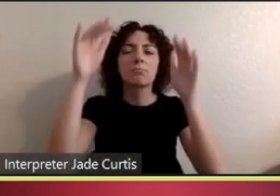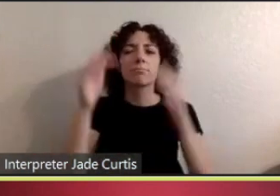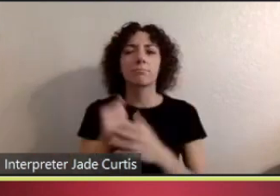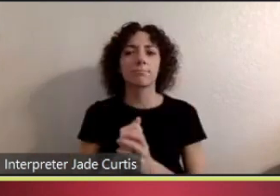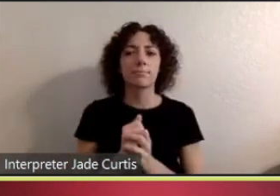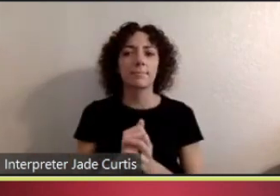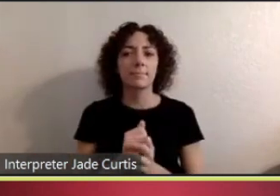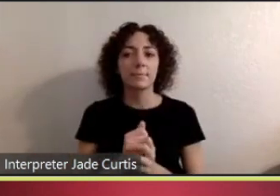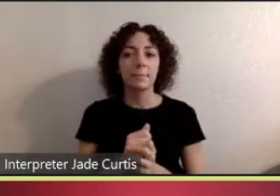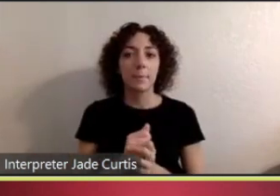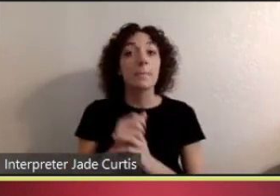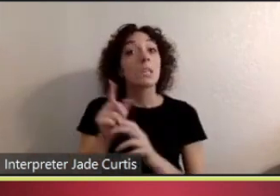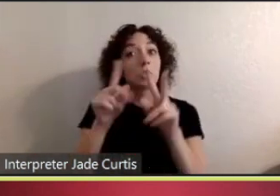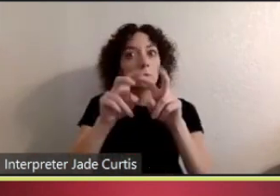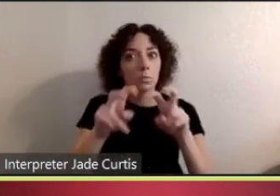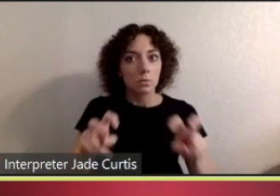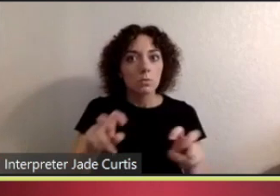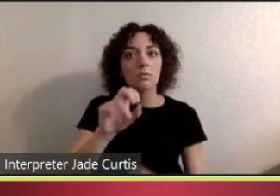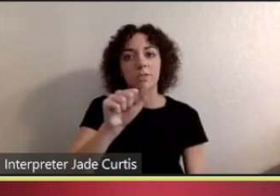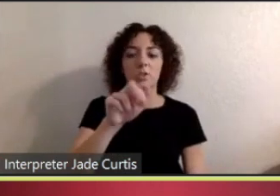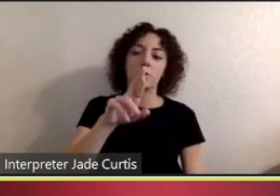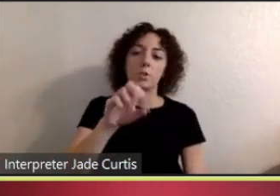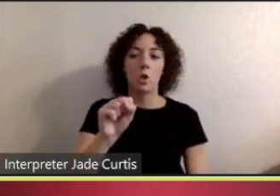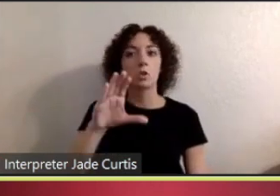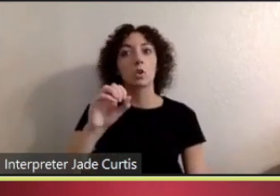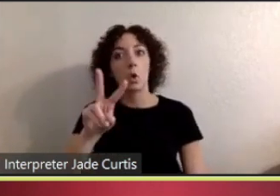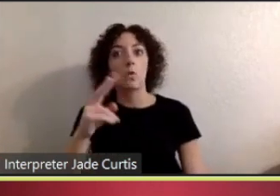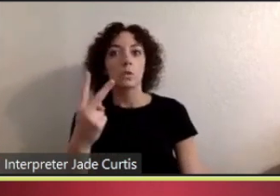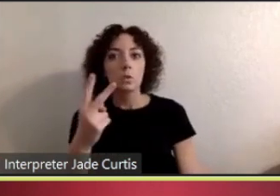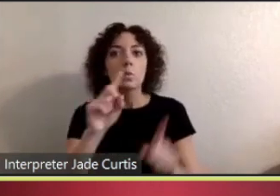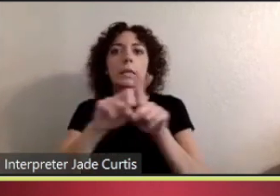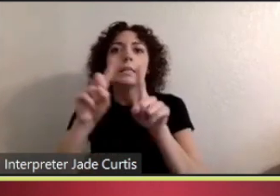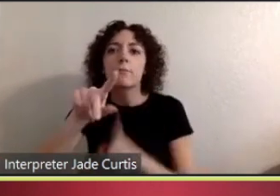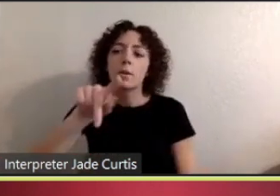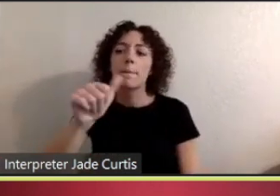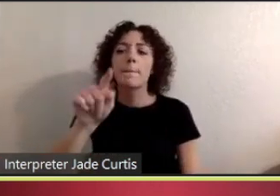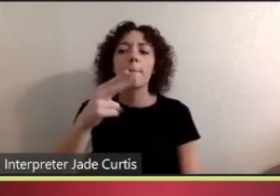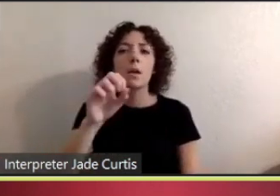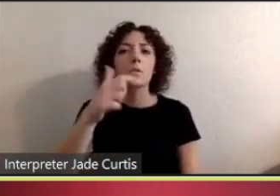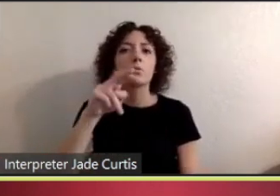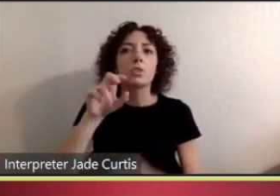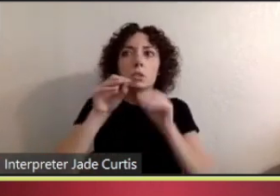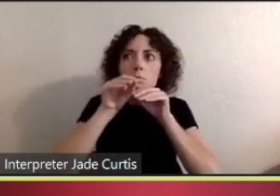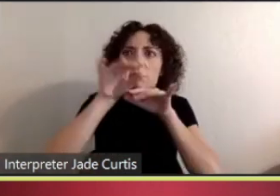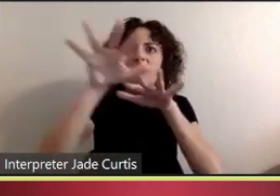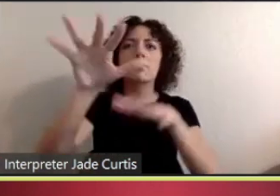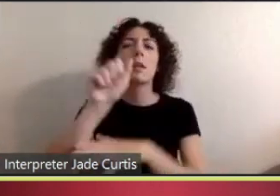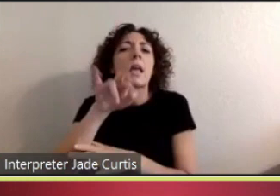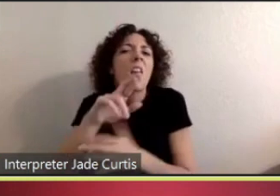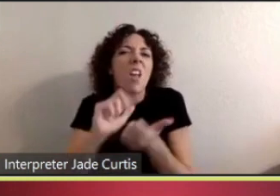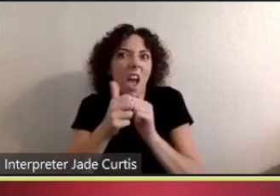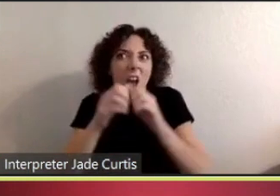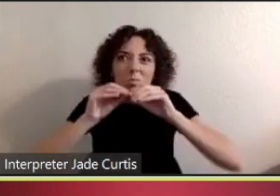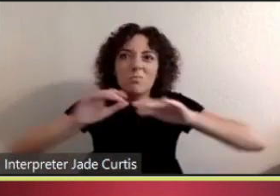how SARS-CoV-2 and other airborne pathogens are transported in air. She has also actively engaged with the press and social